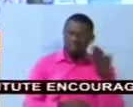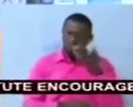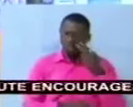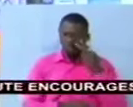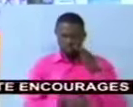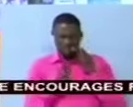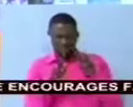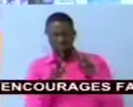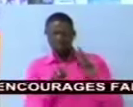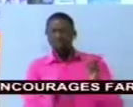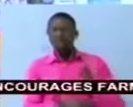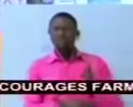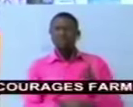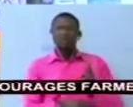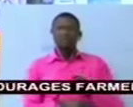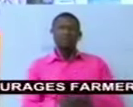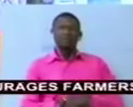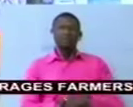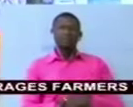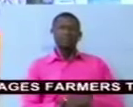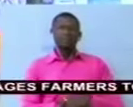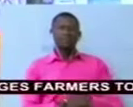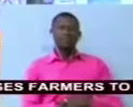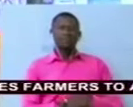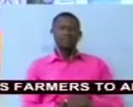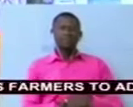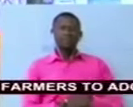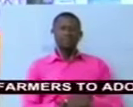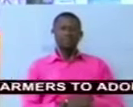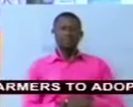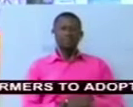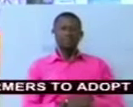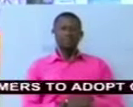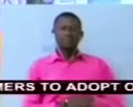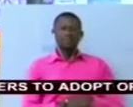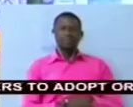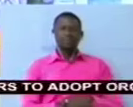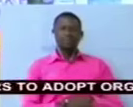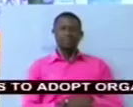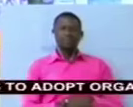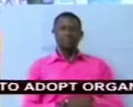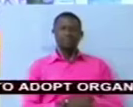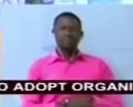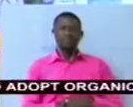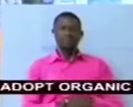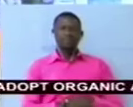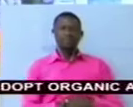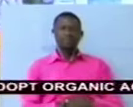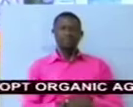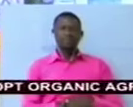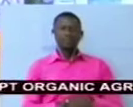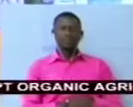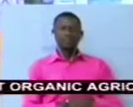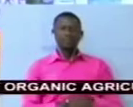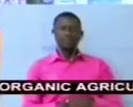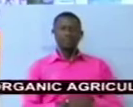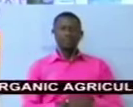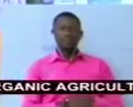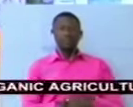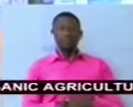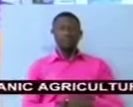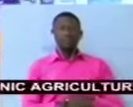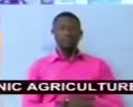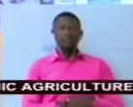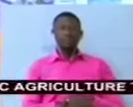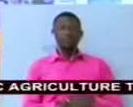lo xamne mu ngi aju ci wali ligeyam te dafa wara ñew pour gis ko. Waxna ko ko bama ko ne drug lañ fa waxtane de isuma ko dewma fa